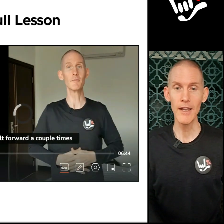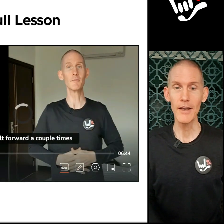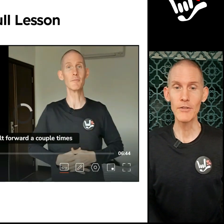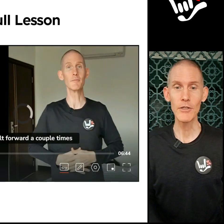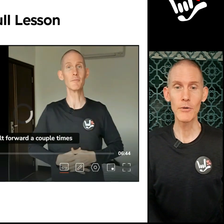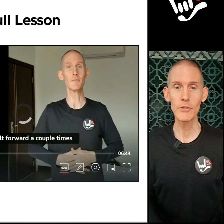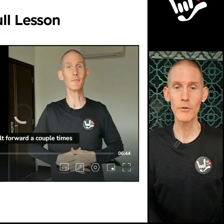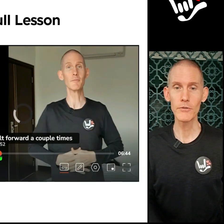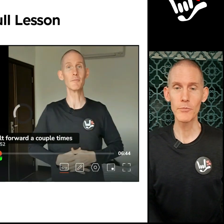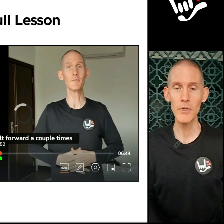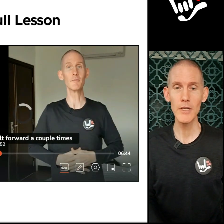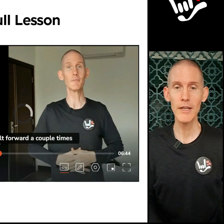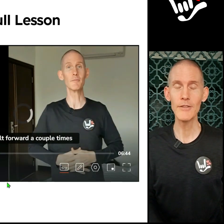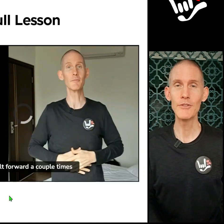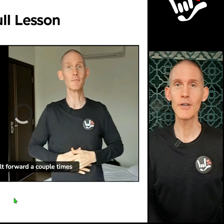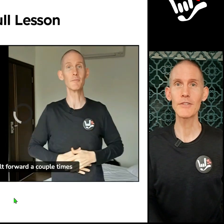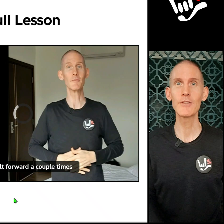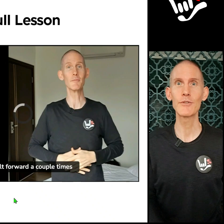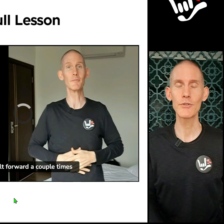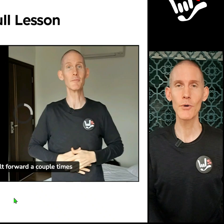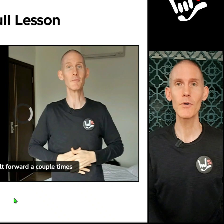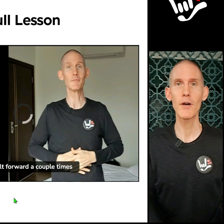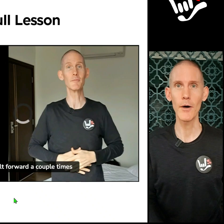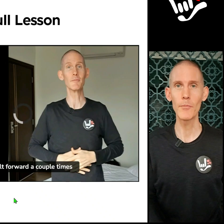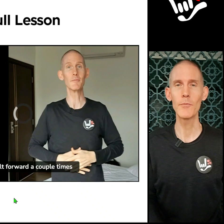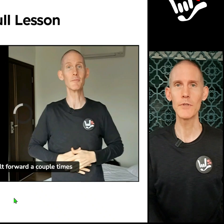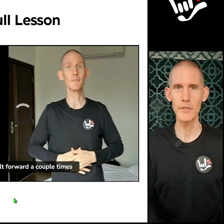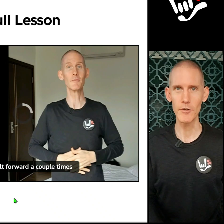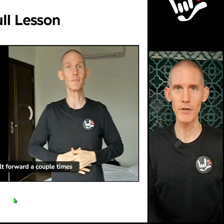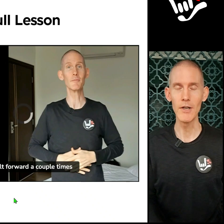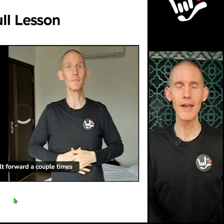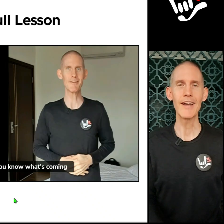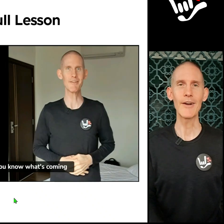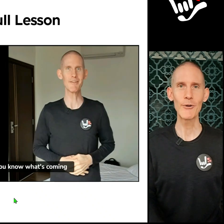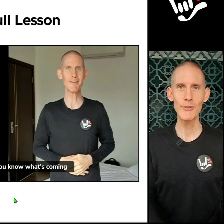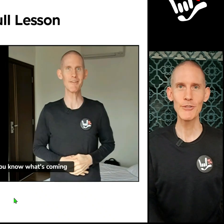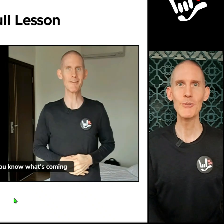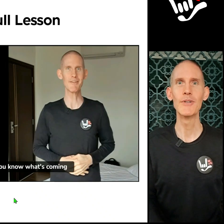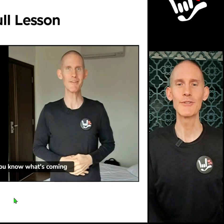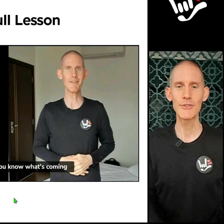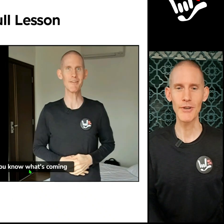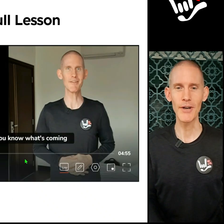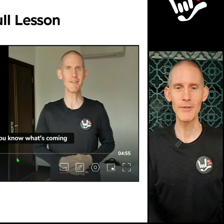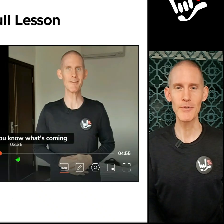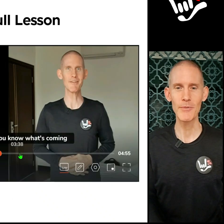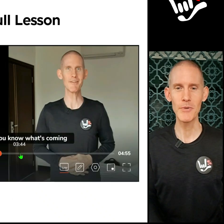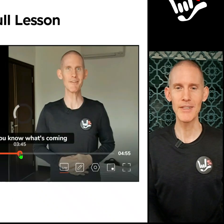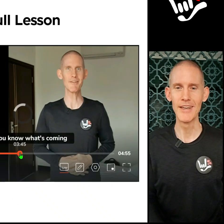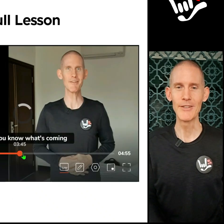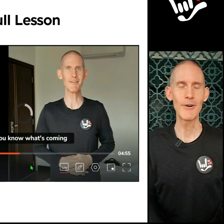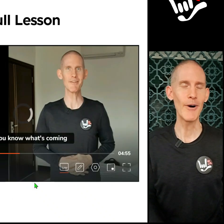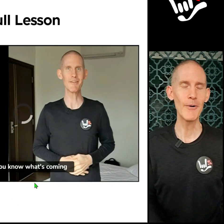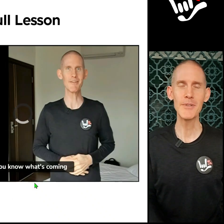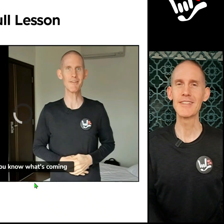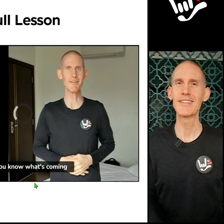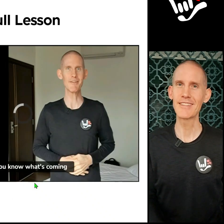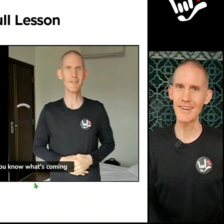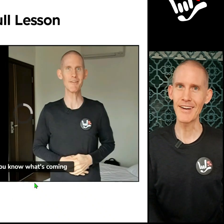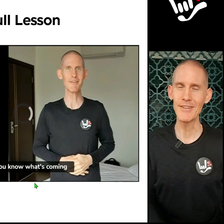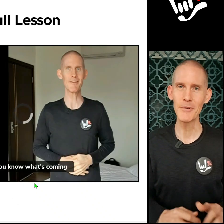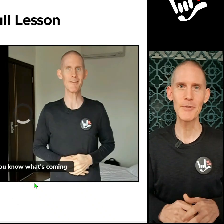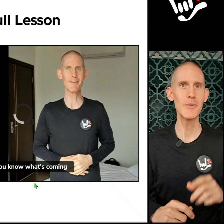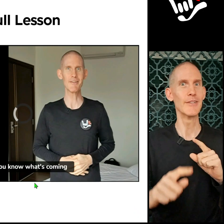long, and you can go at your own speed and just soak up the material. And I urge you, sign with me. You're